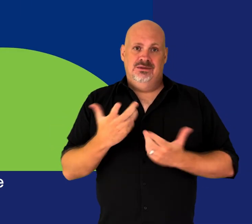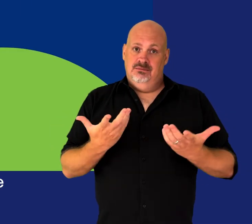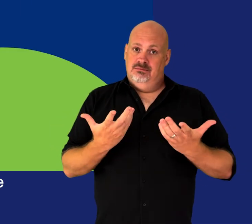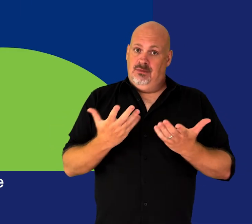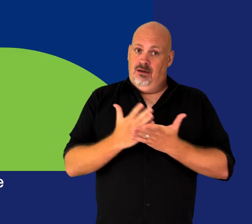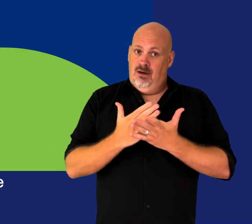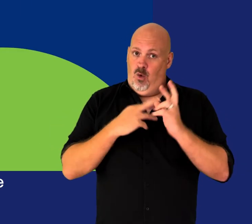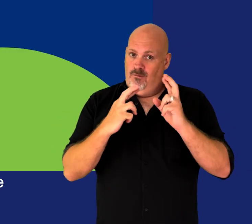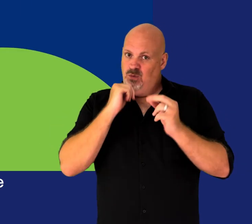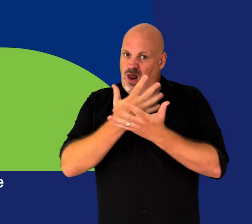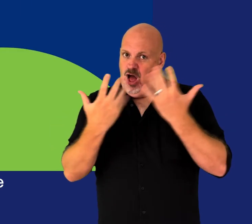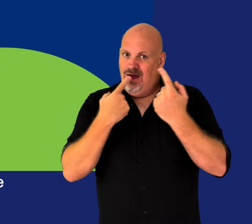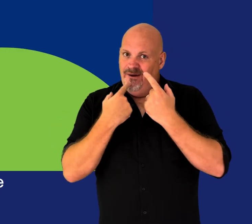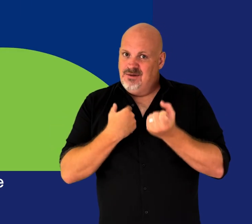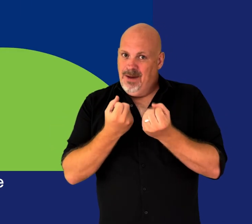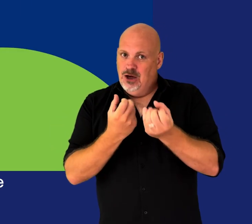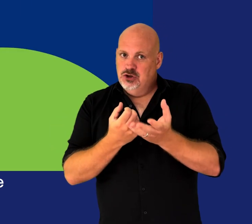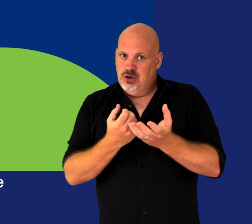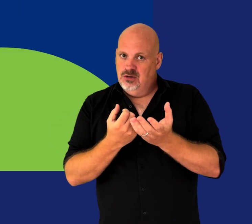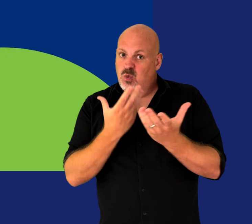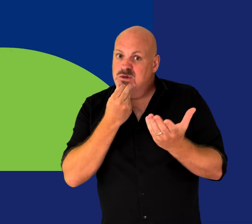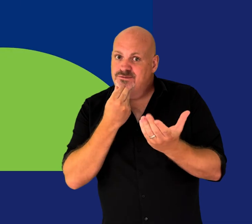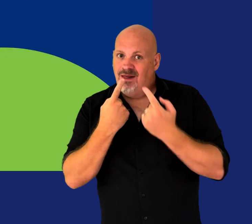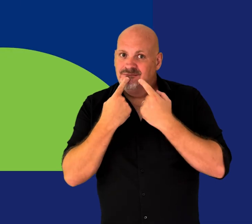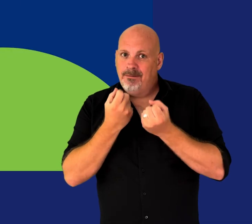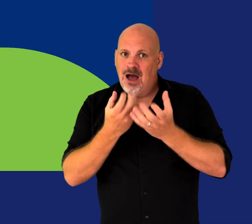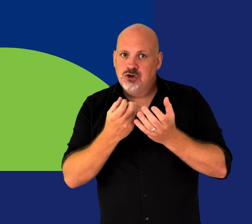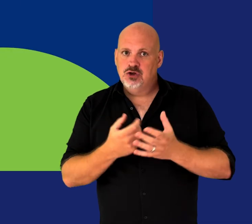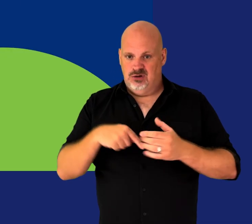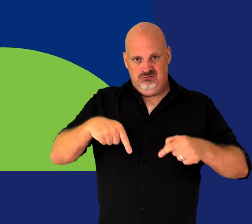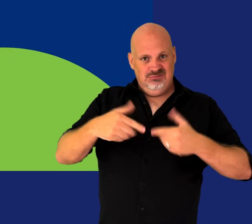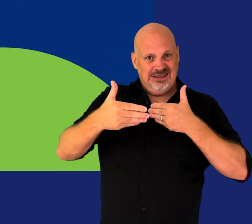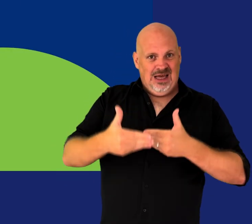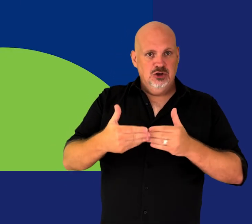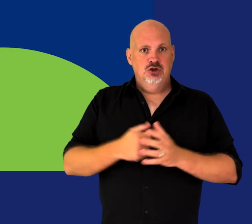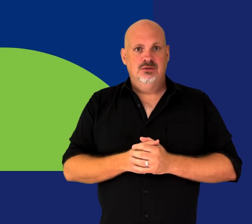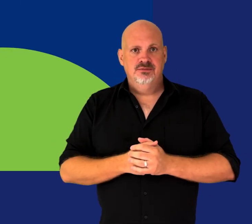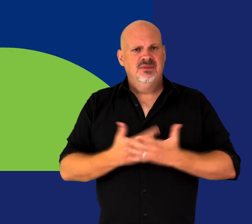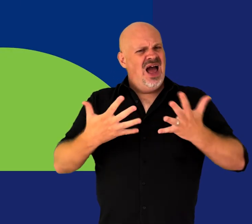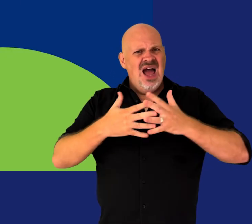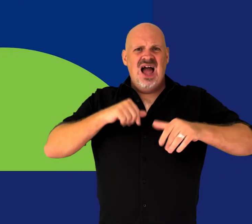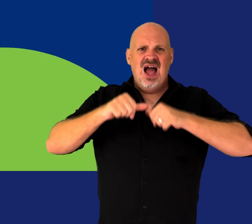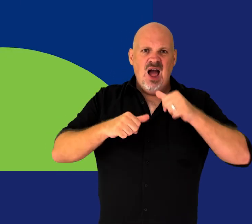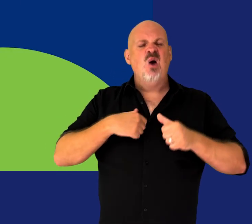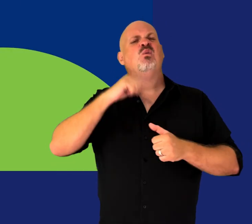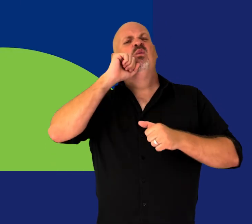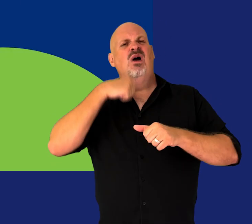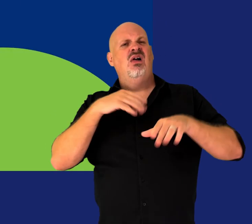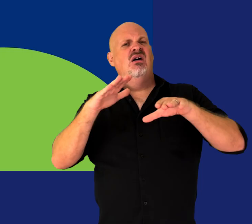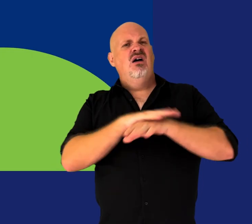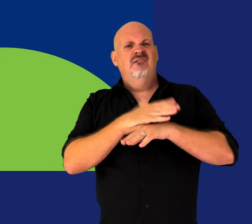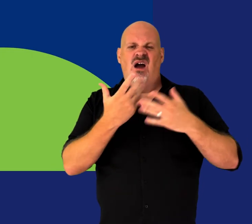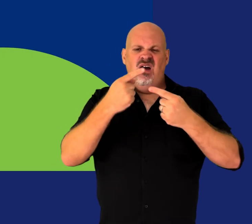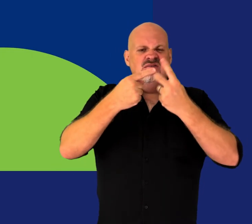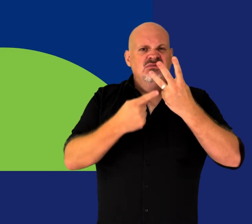hopefully we're going to be able to impart a lot of information, useful information on you during this session. In terms of how this works, I'm just